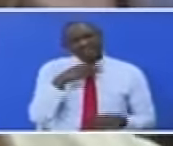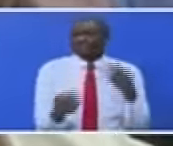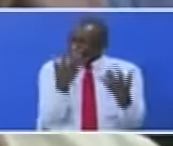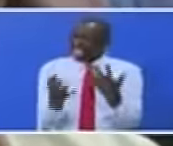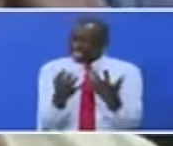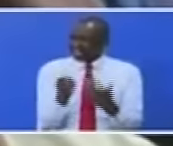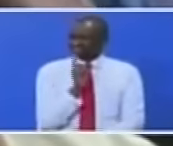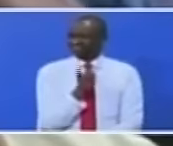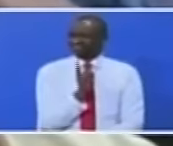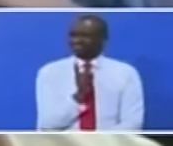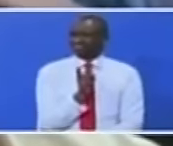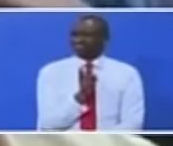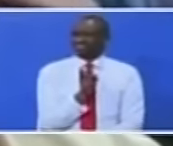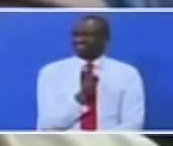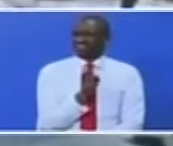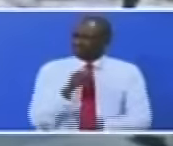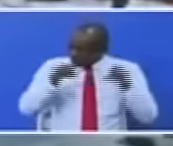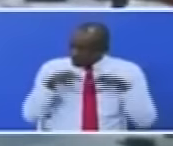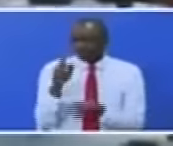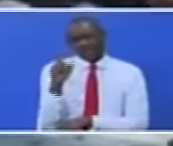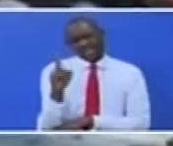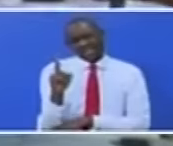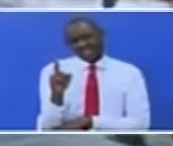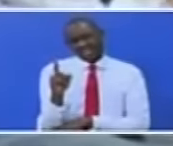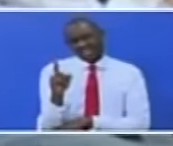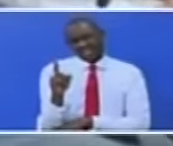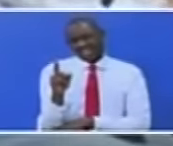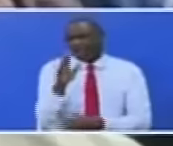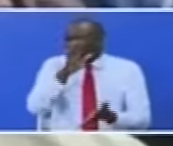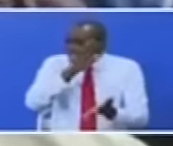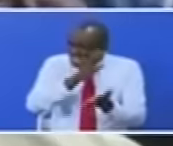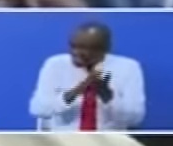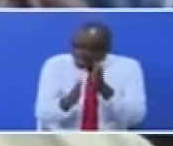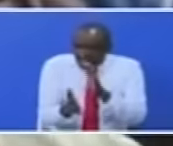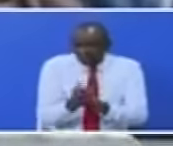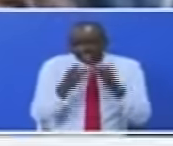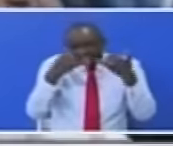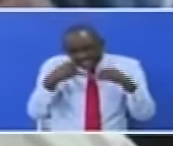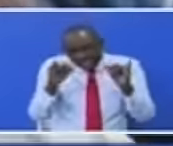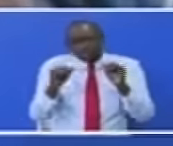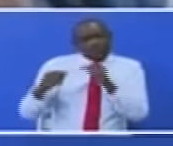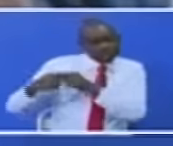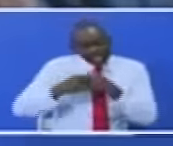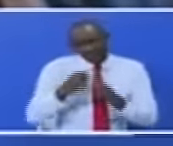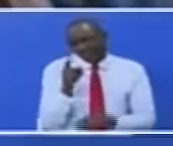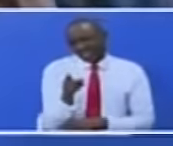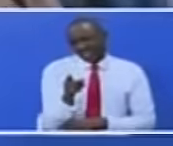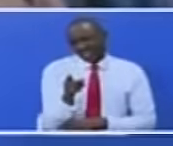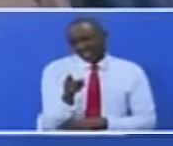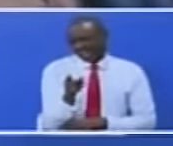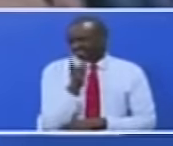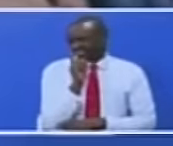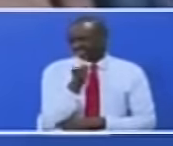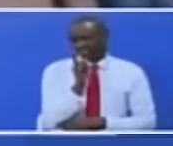in a fire, in a room, without even trying to struggle. All we need